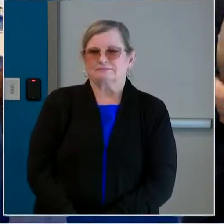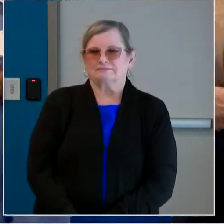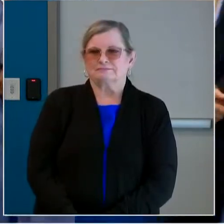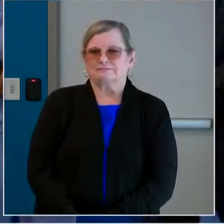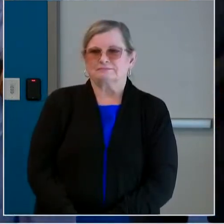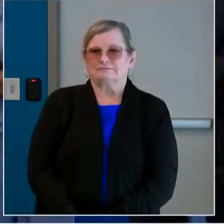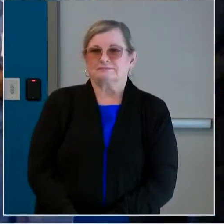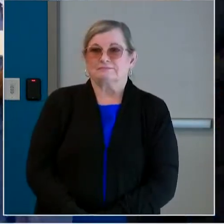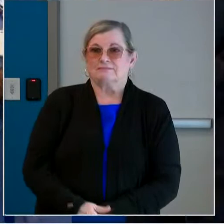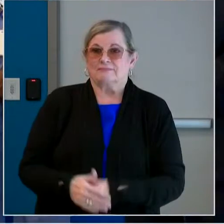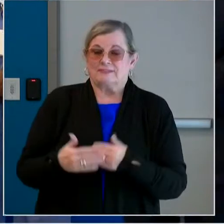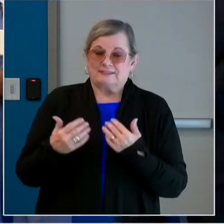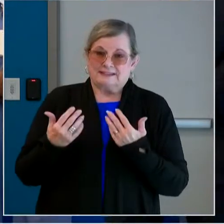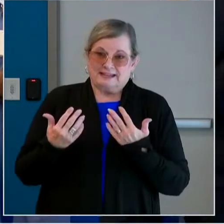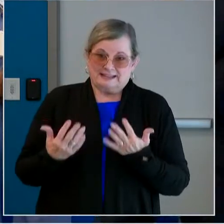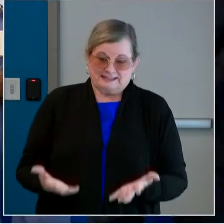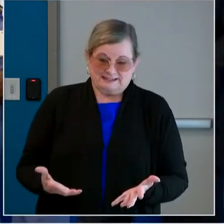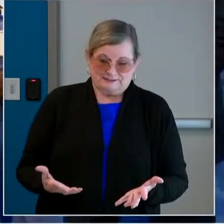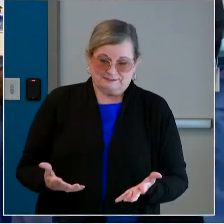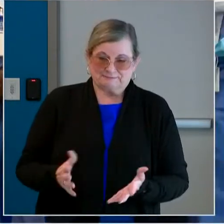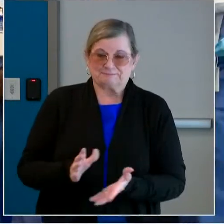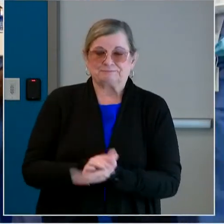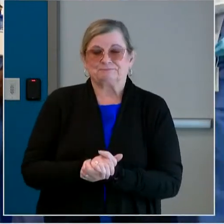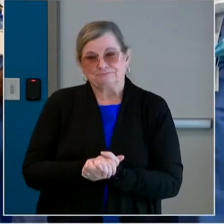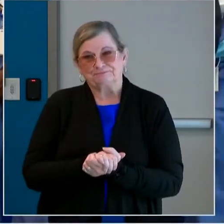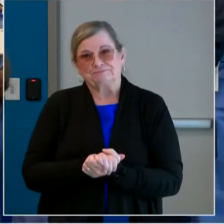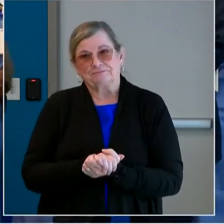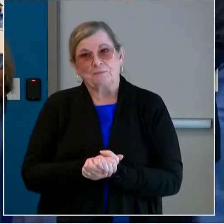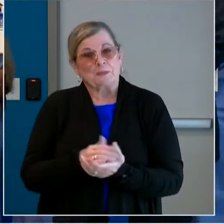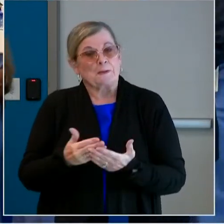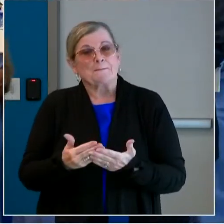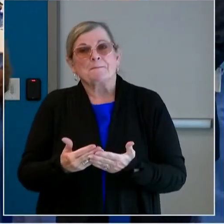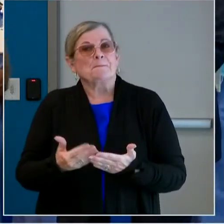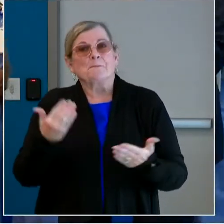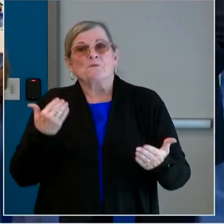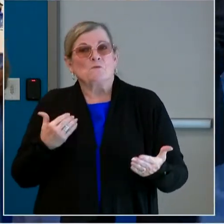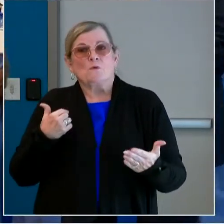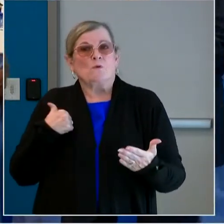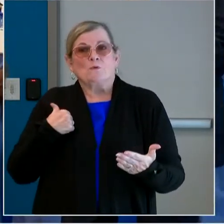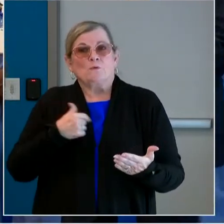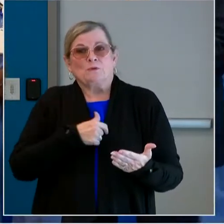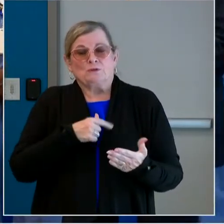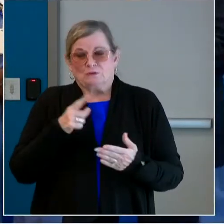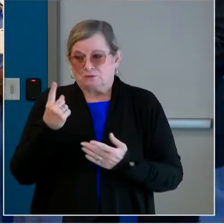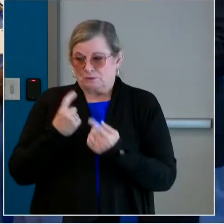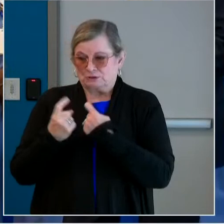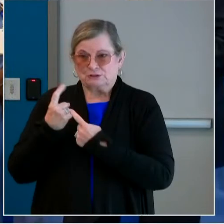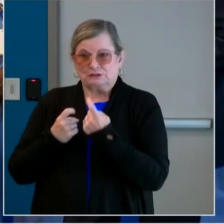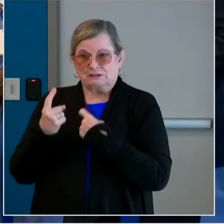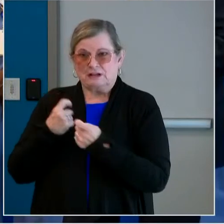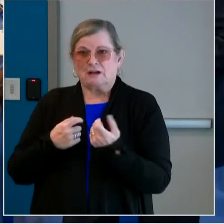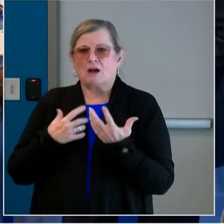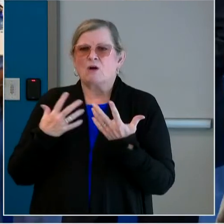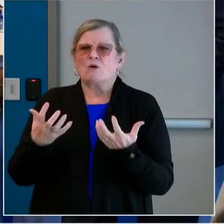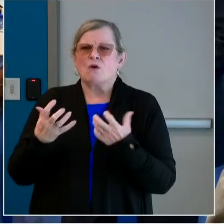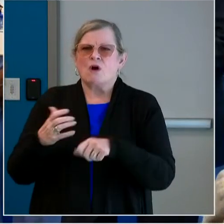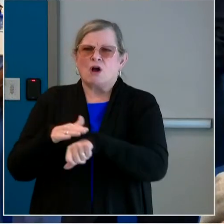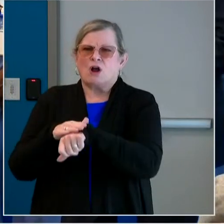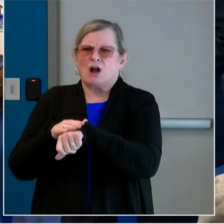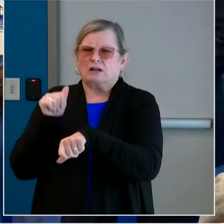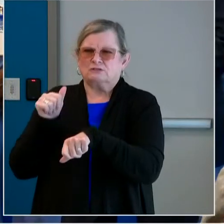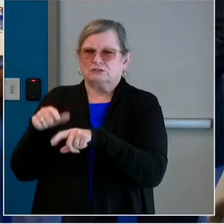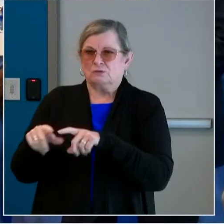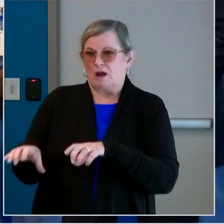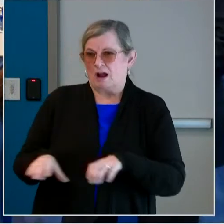So, before we go to Q&A, I want to send out a call to action, and you are just the right people